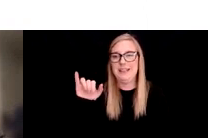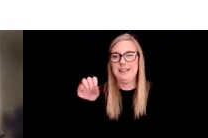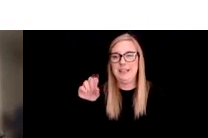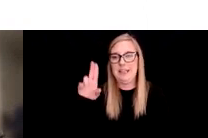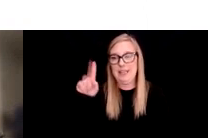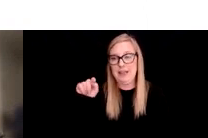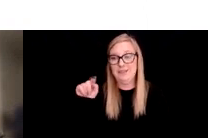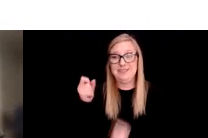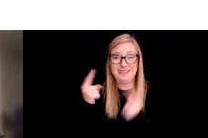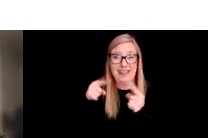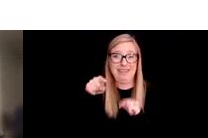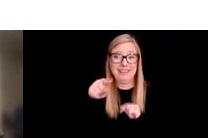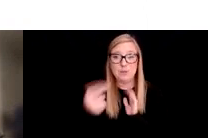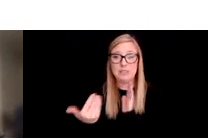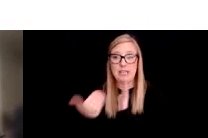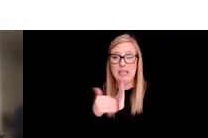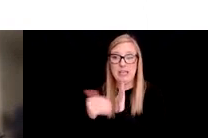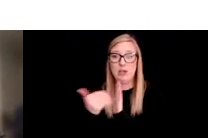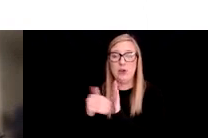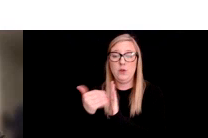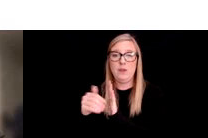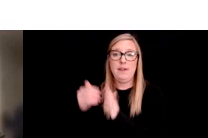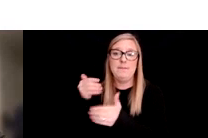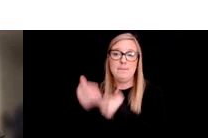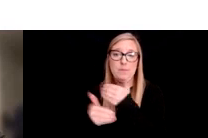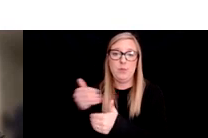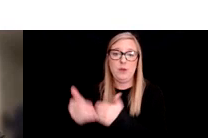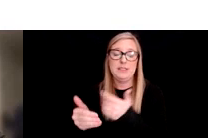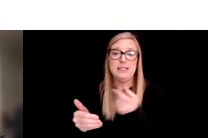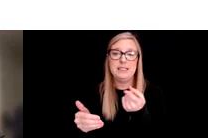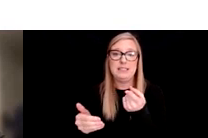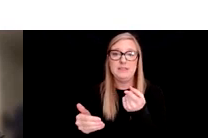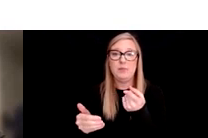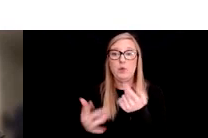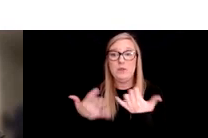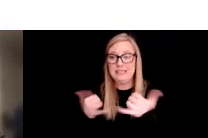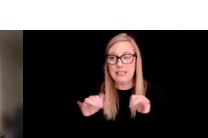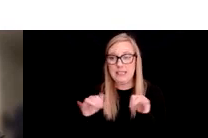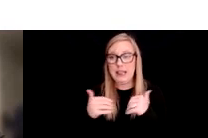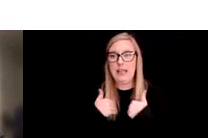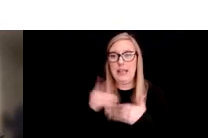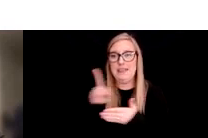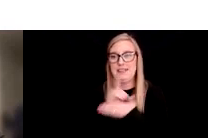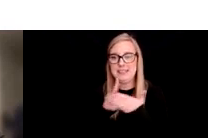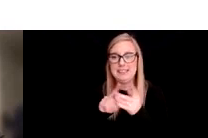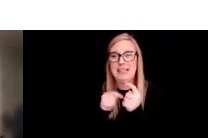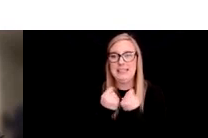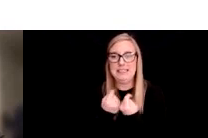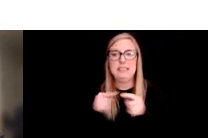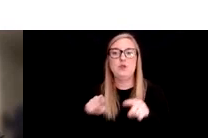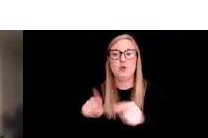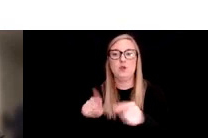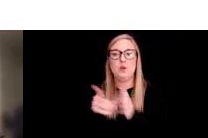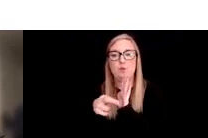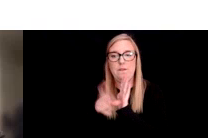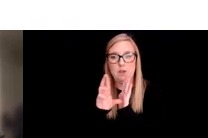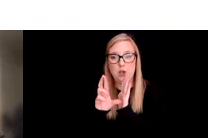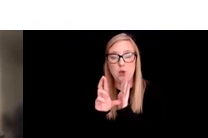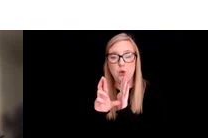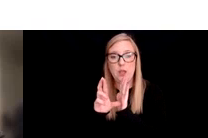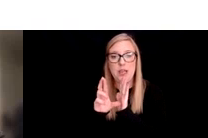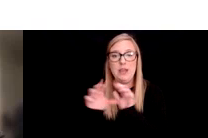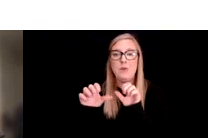iterative process where we did still have the design team during some of the review phase, and we were able to get